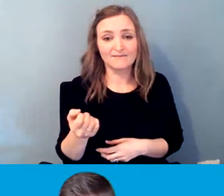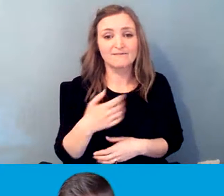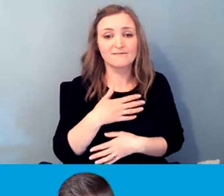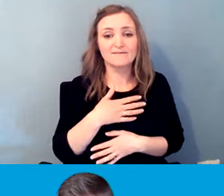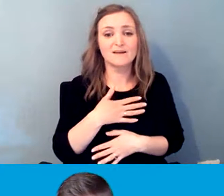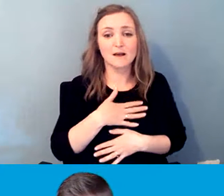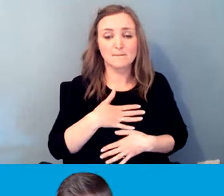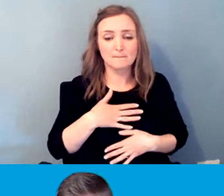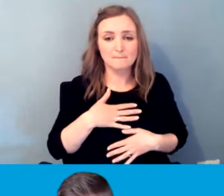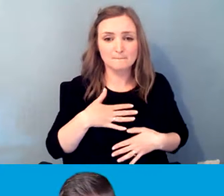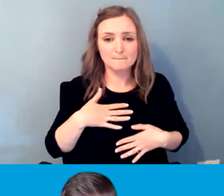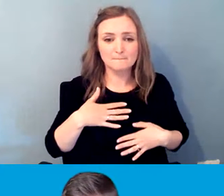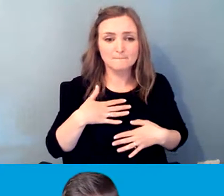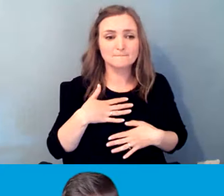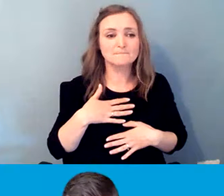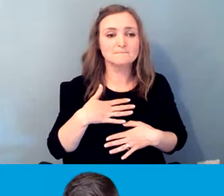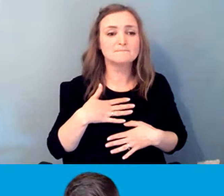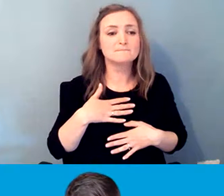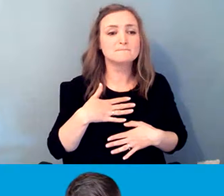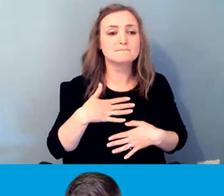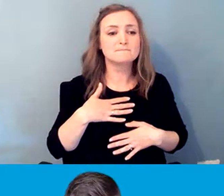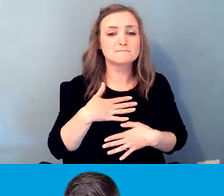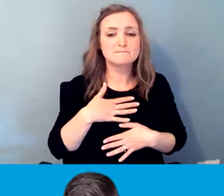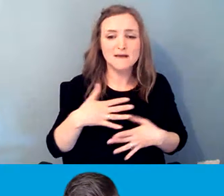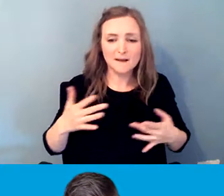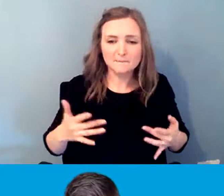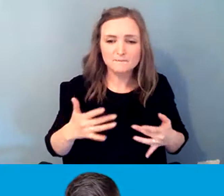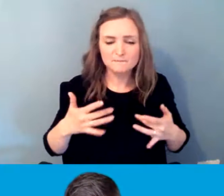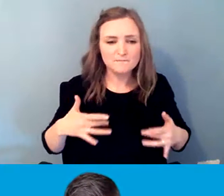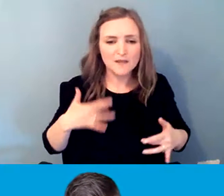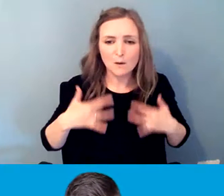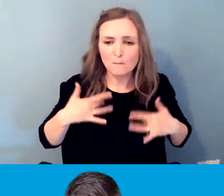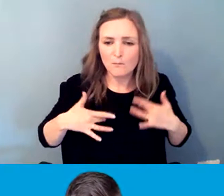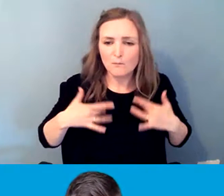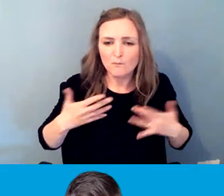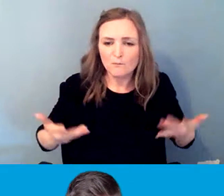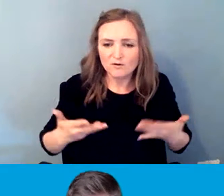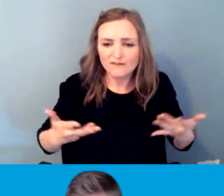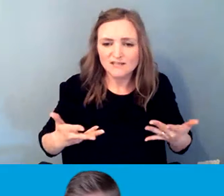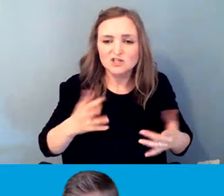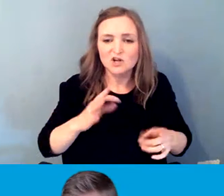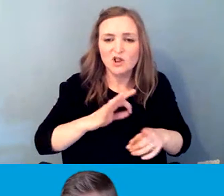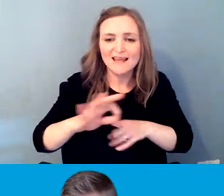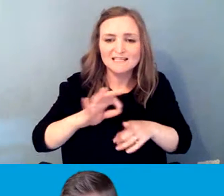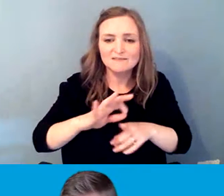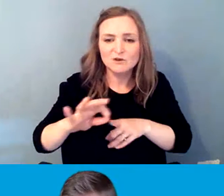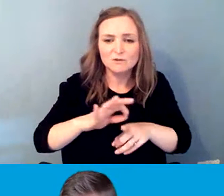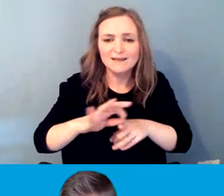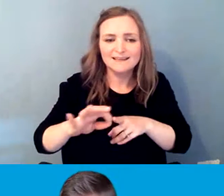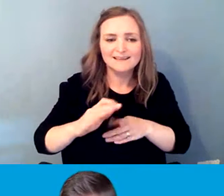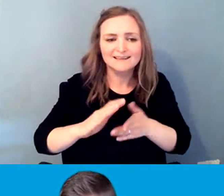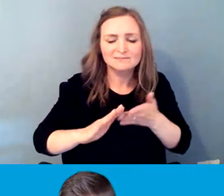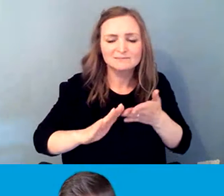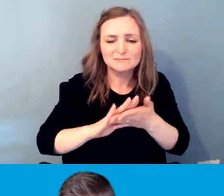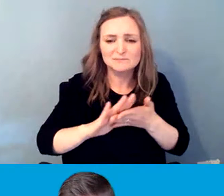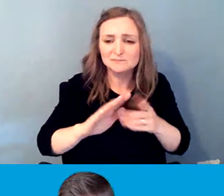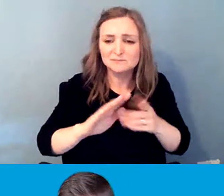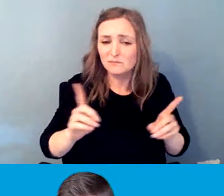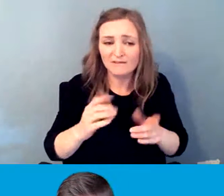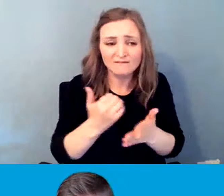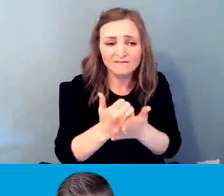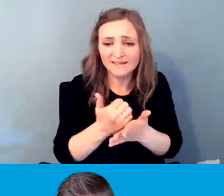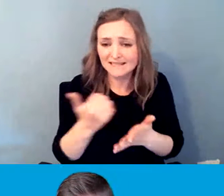many have done, and I've done it. It's a fantastic course, absolutely brilliant, and can be incredibly helpful if